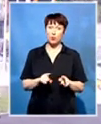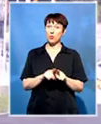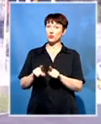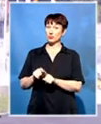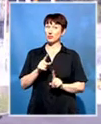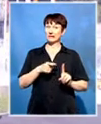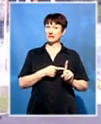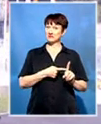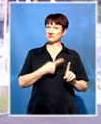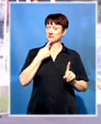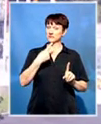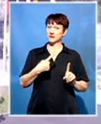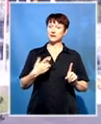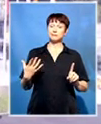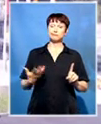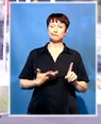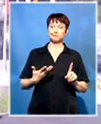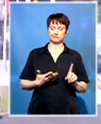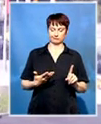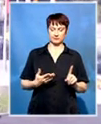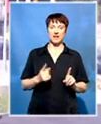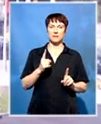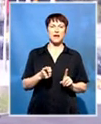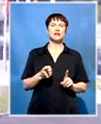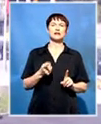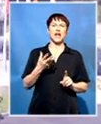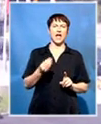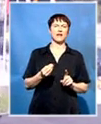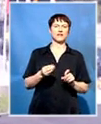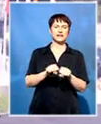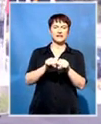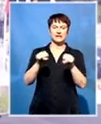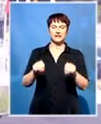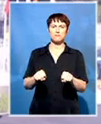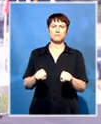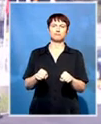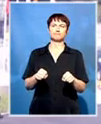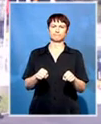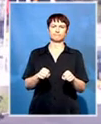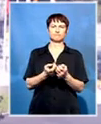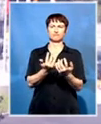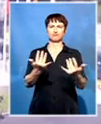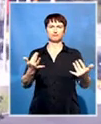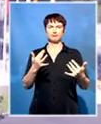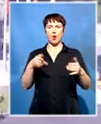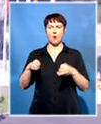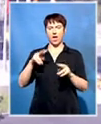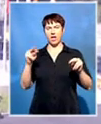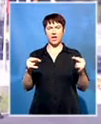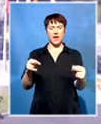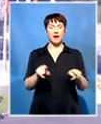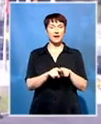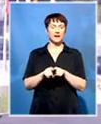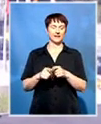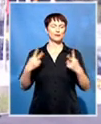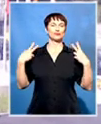Peter, he also called for reforming the multilateral system, mentioning by name the Security Council and various financial